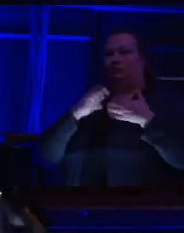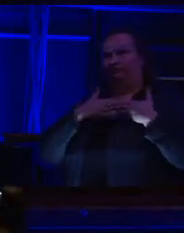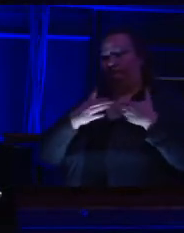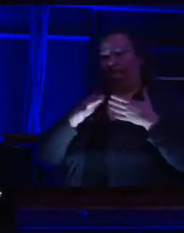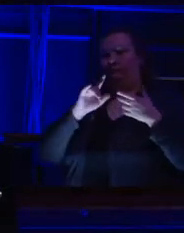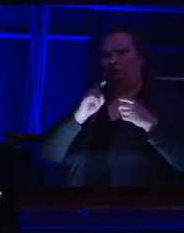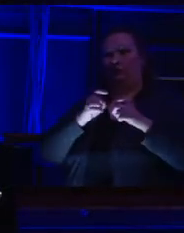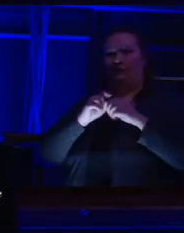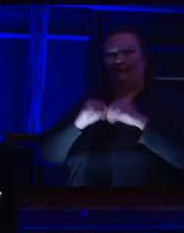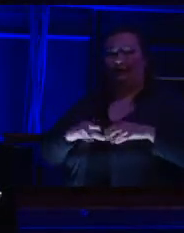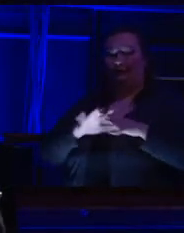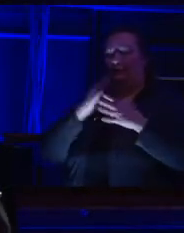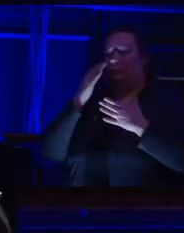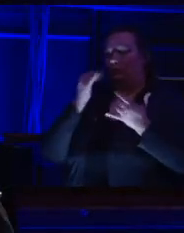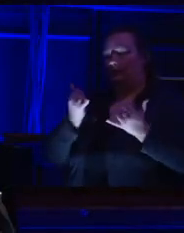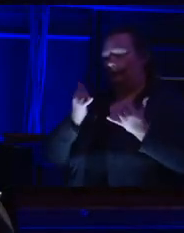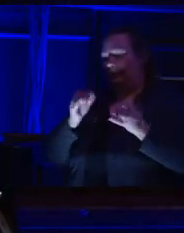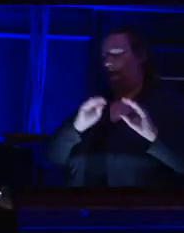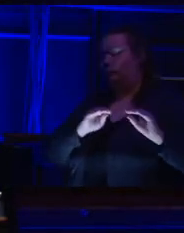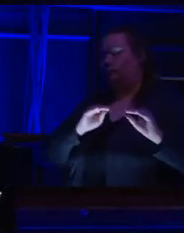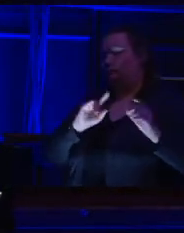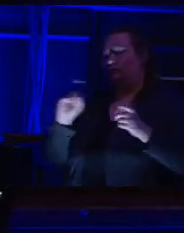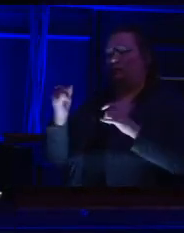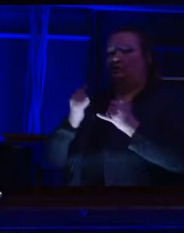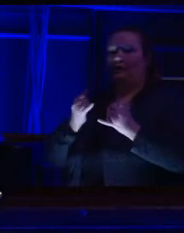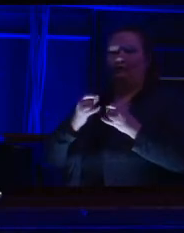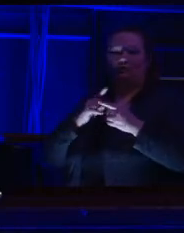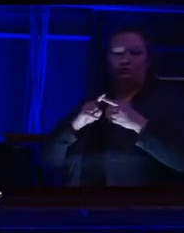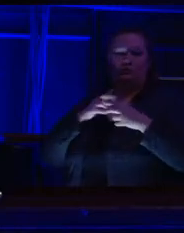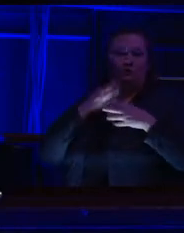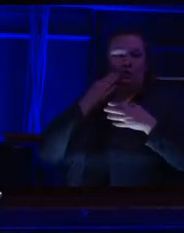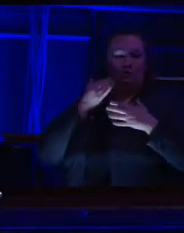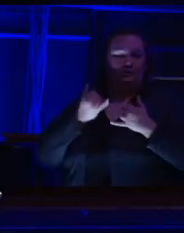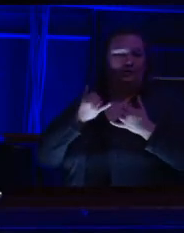and moving to what we now know as North Campus.